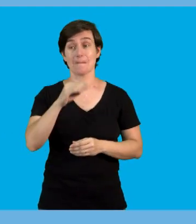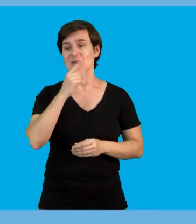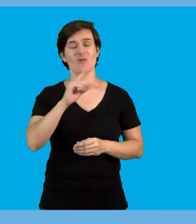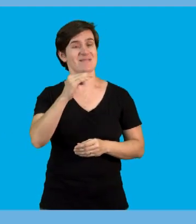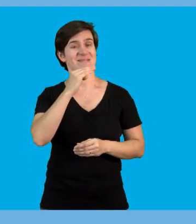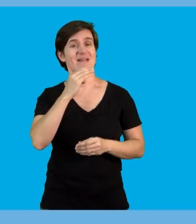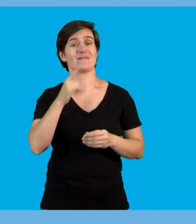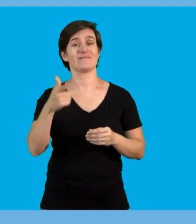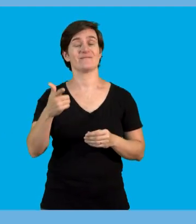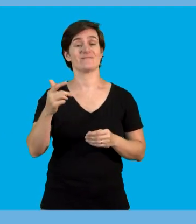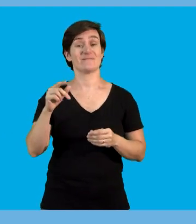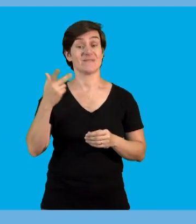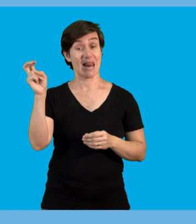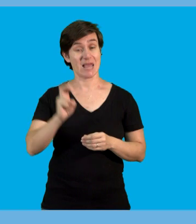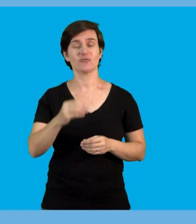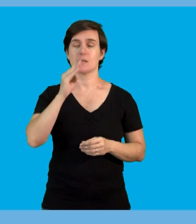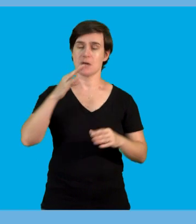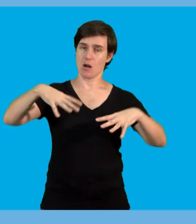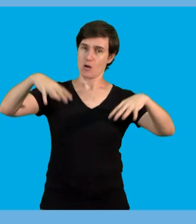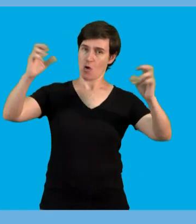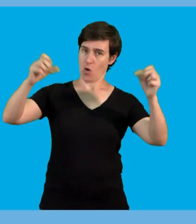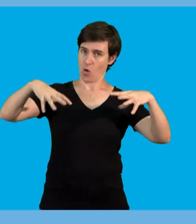can institute something called load shedding.